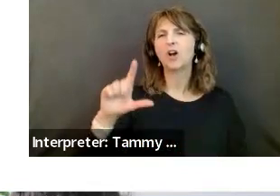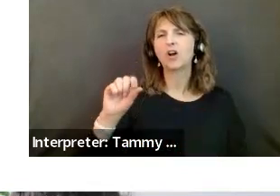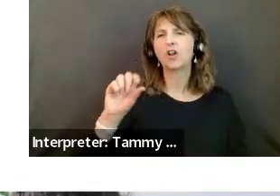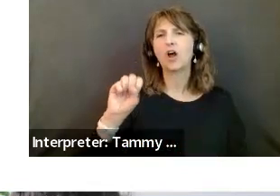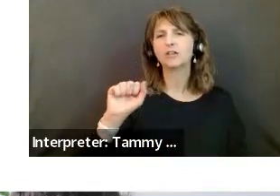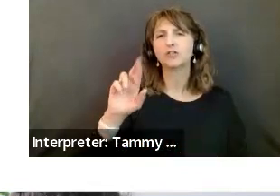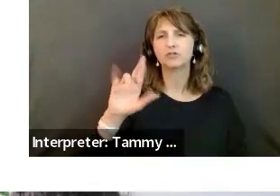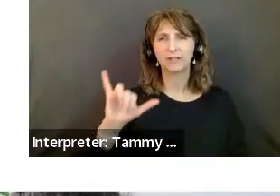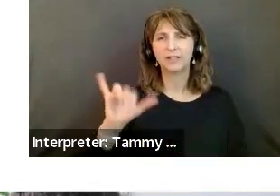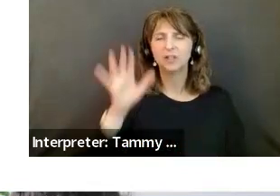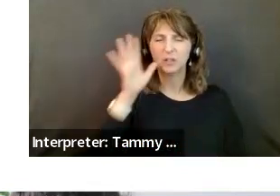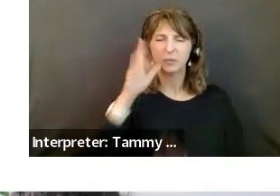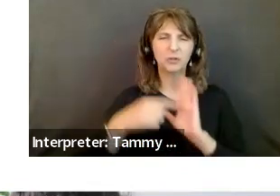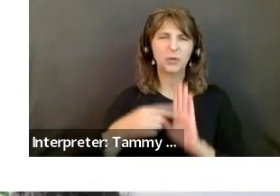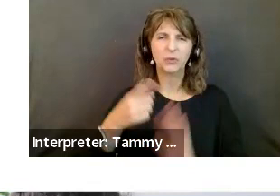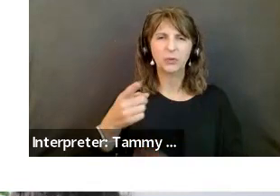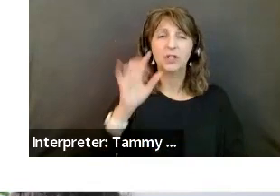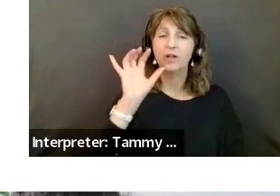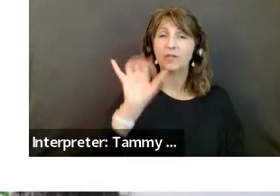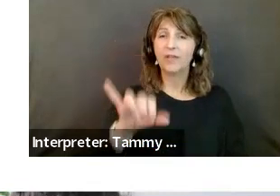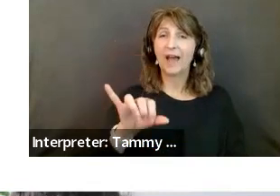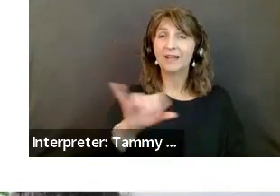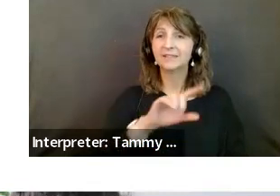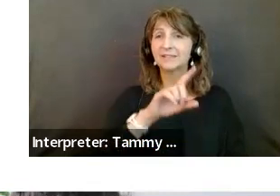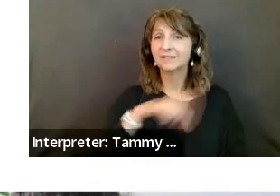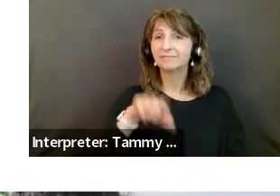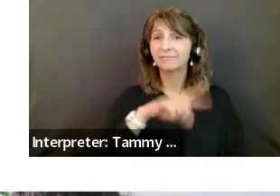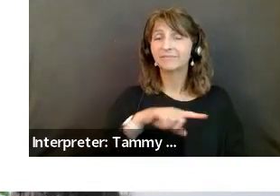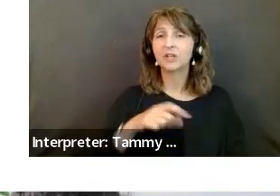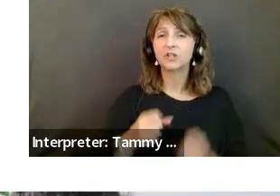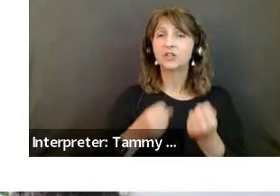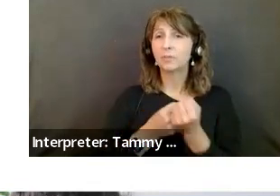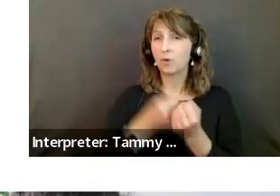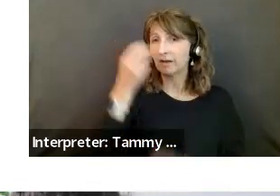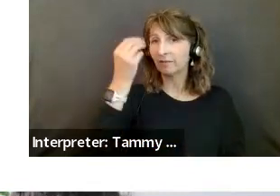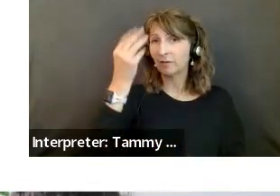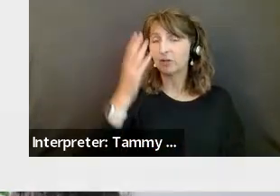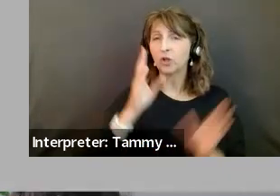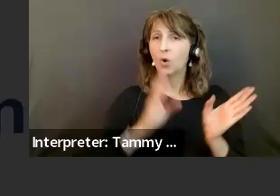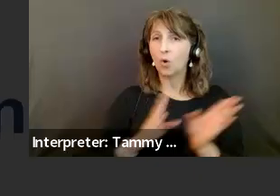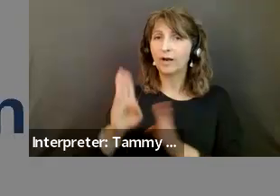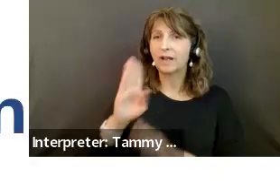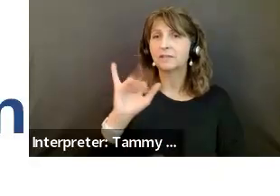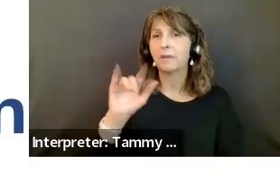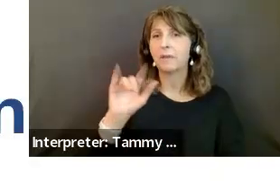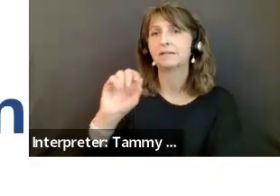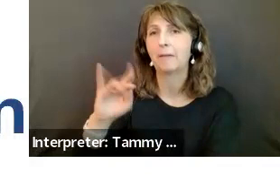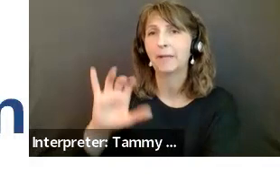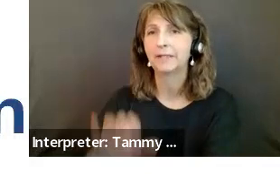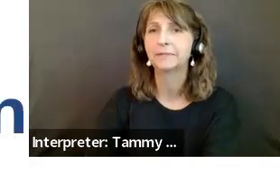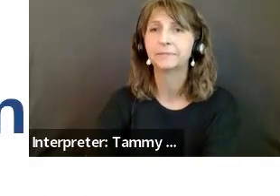show you. So this is sort of our sort of factual and support information that's organized by topic.